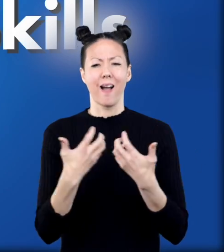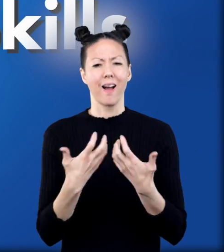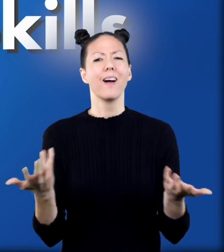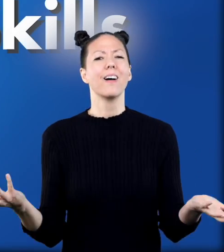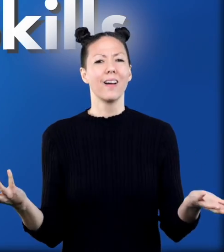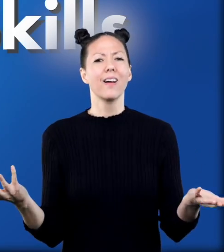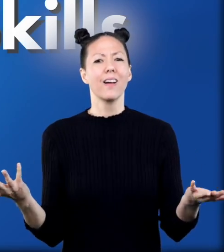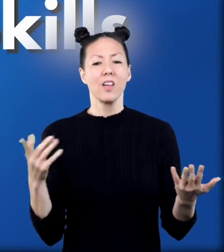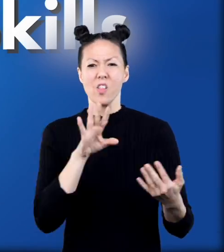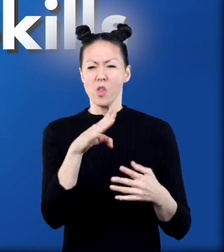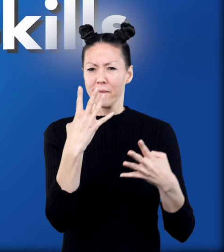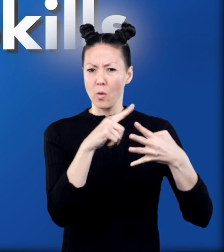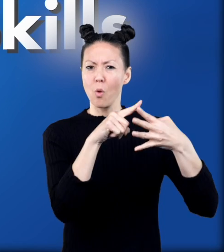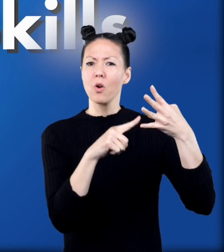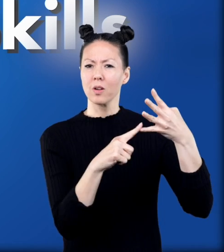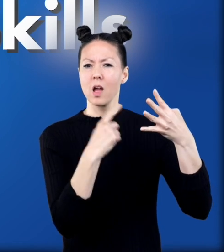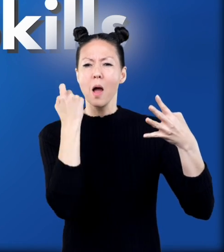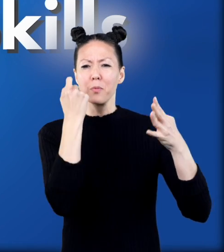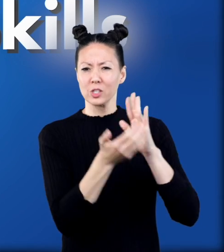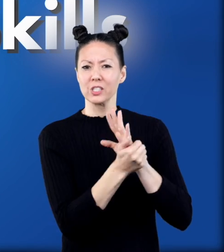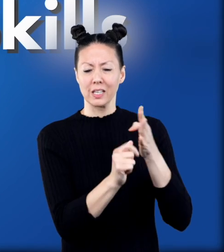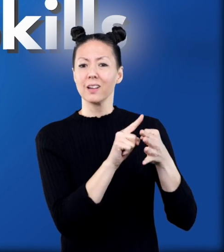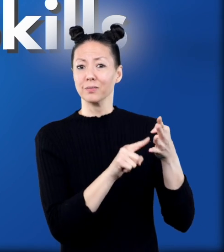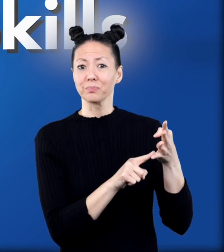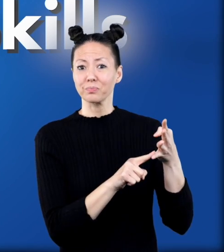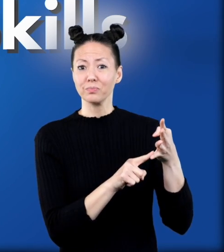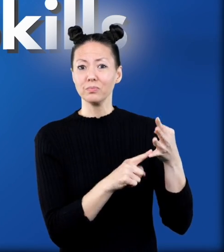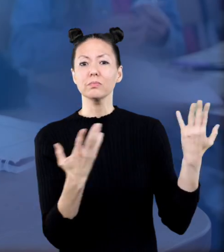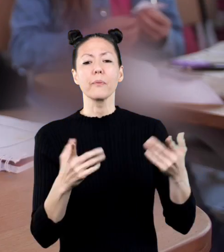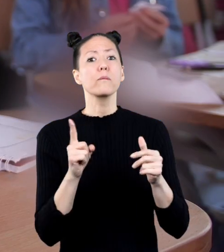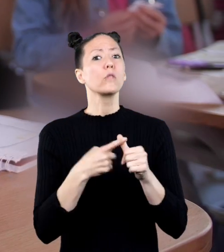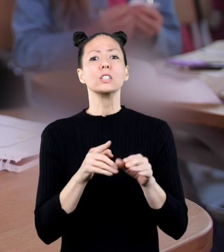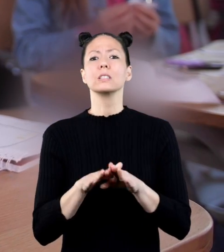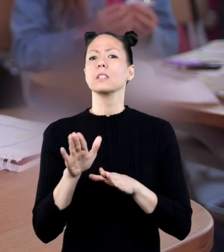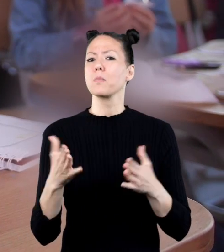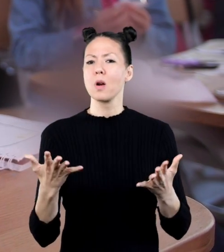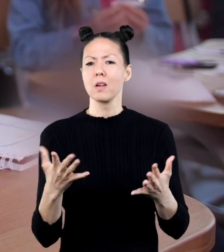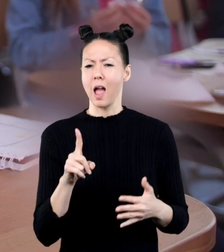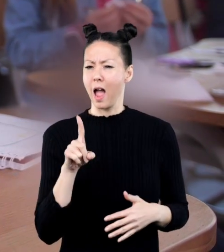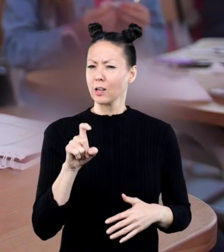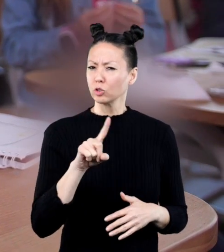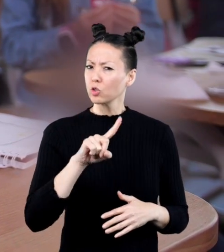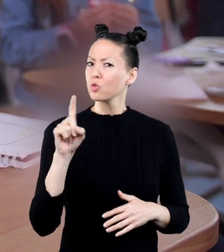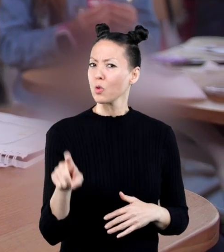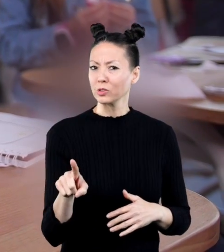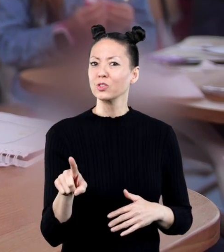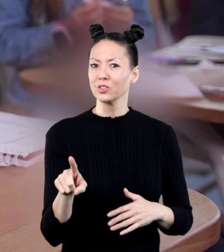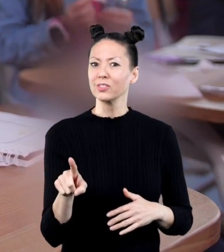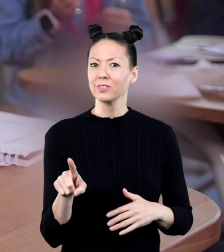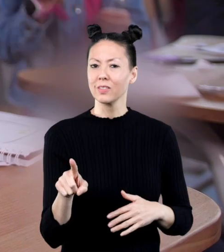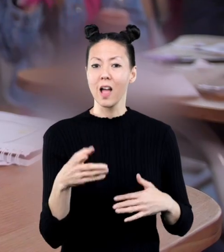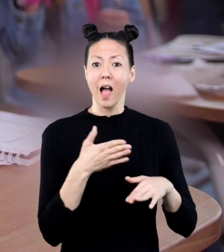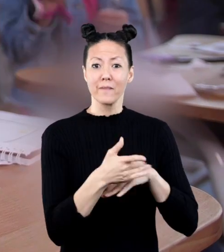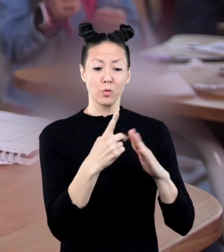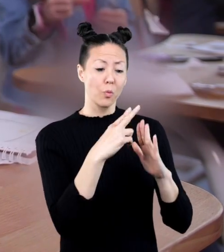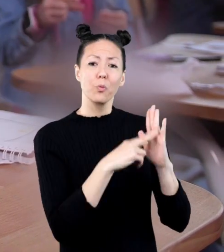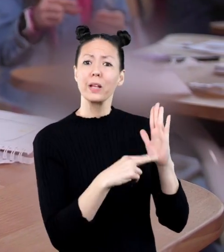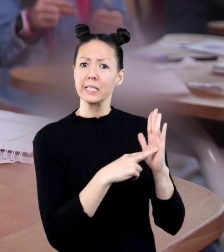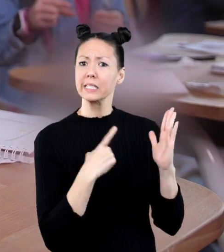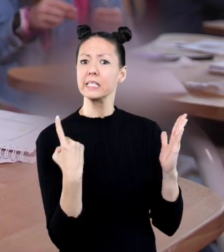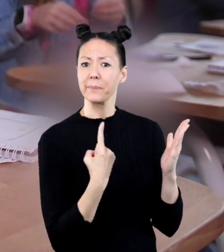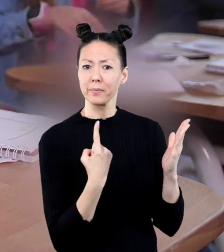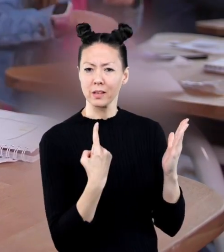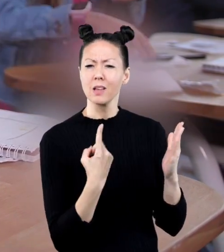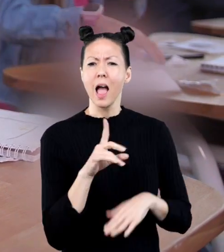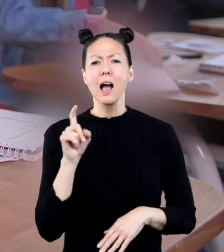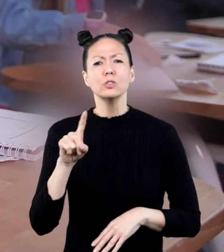Let's look at 4 reading comprehension skills. First step is to ask questions. After you read